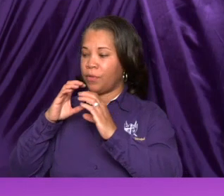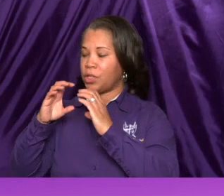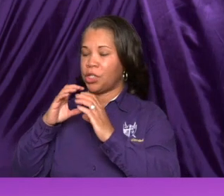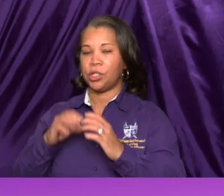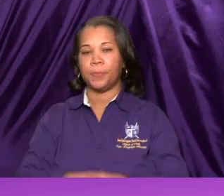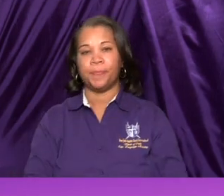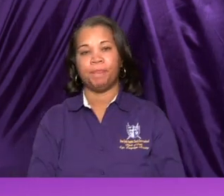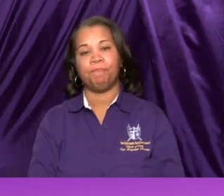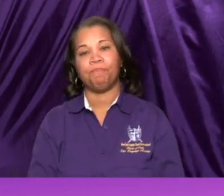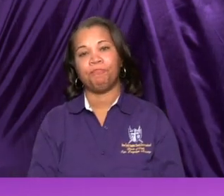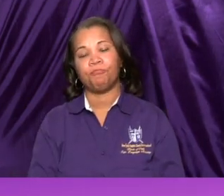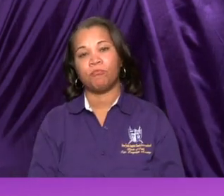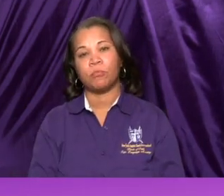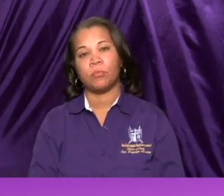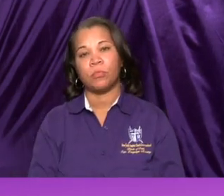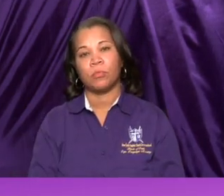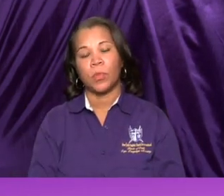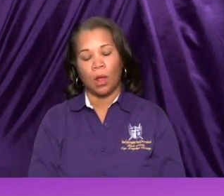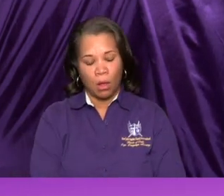The Bible says that